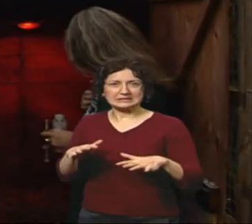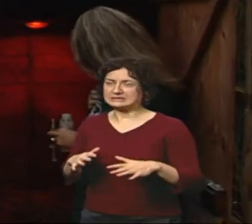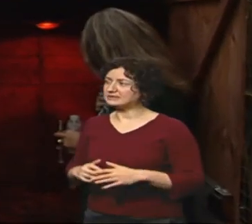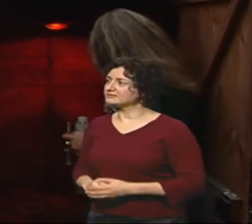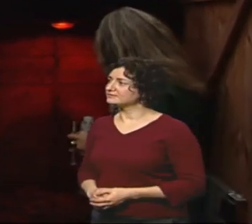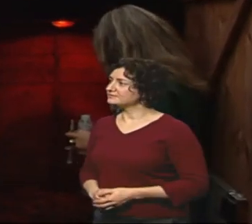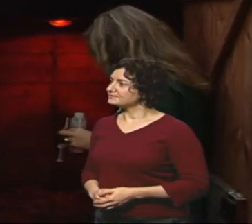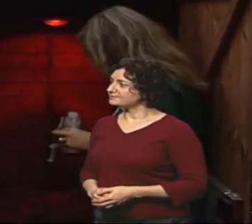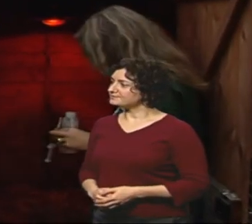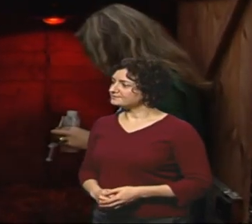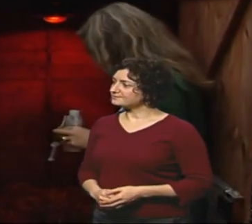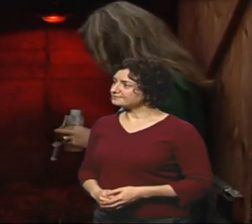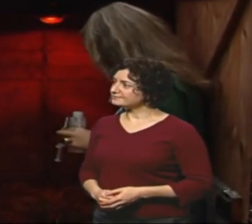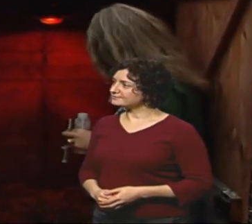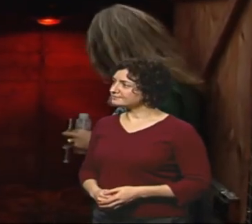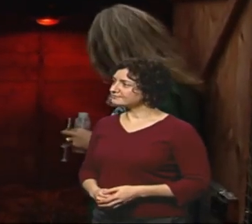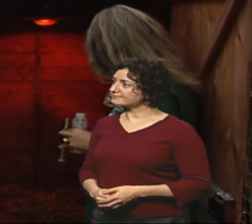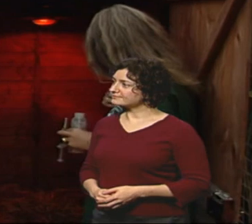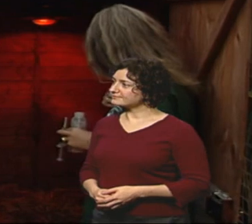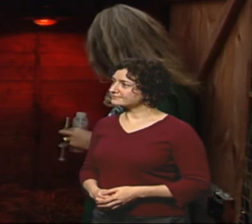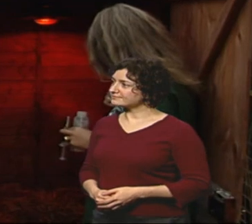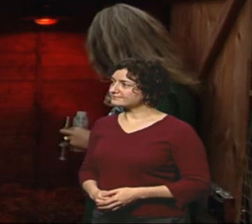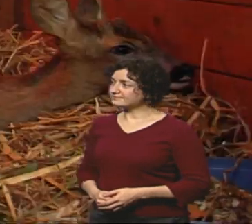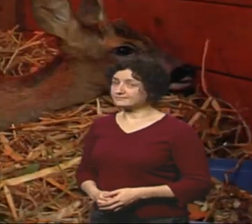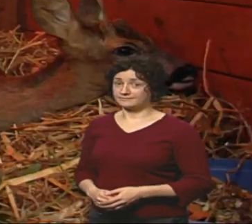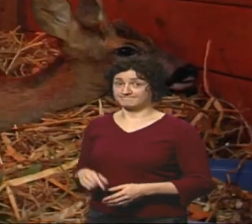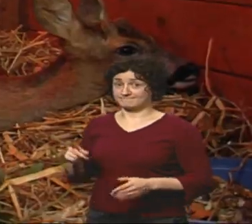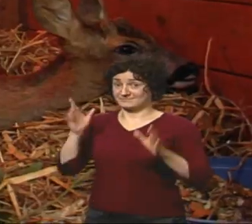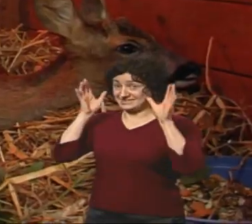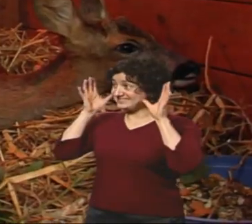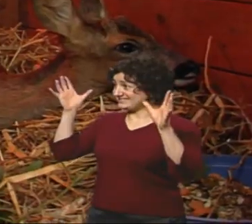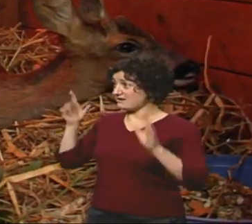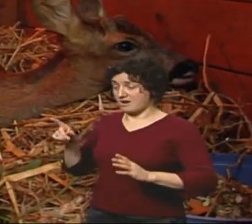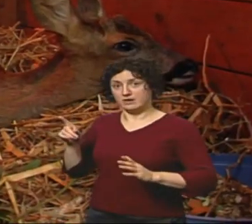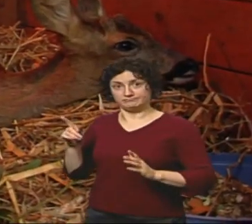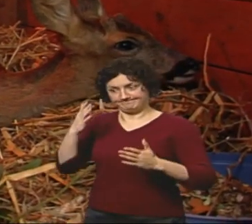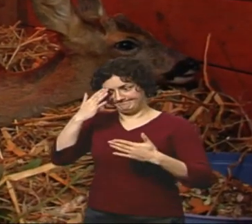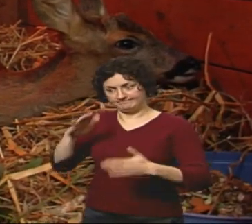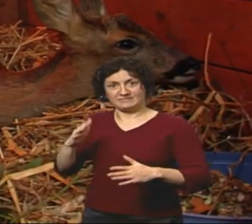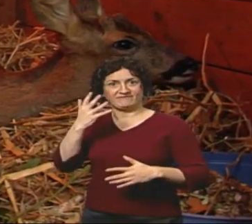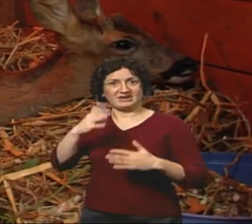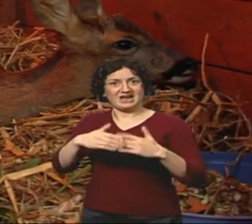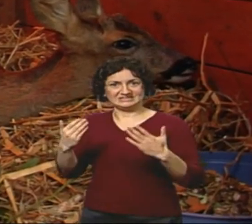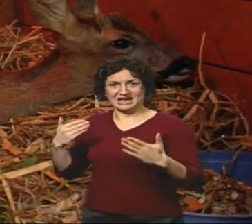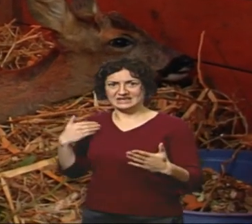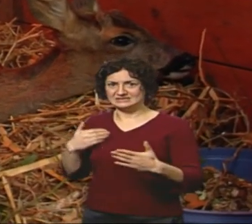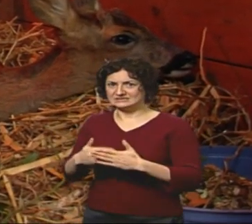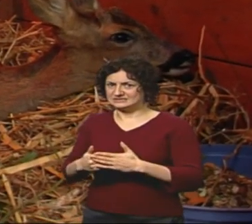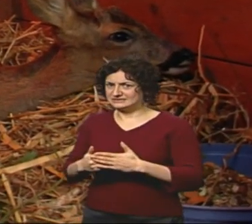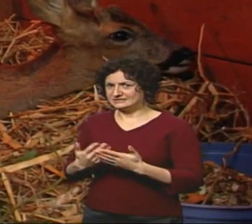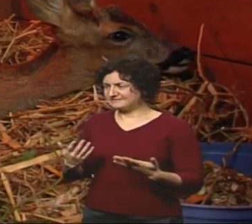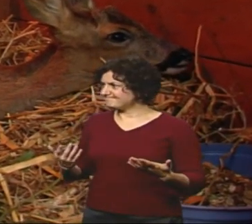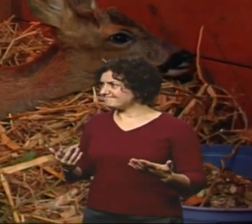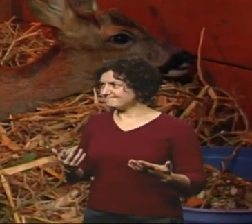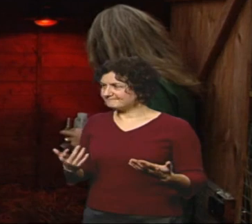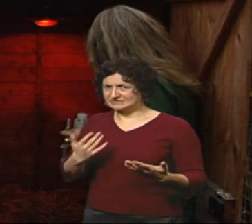Well, Christine have talked long and hard. This deer's been with us now for 5 days. There's absolutely no sign of improvement. In fact, if anything, he's